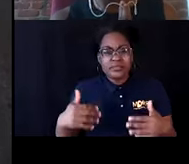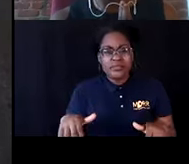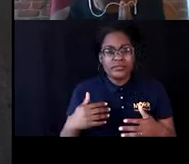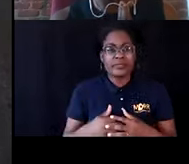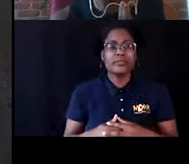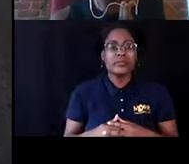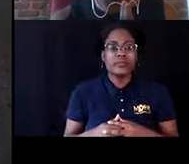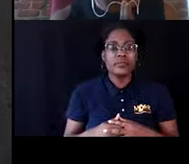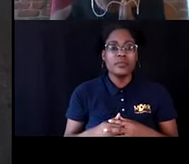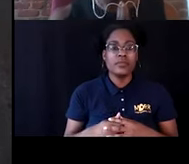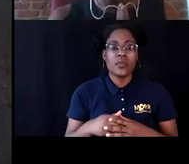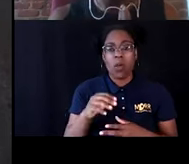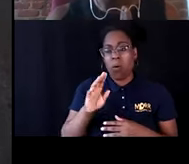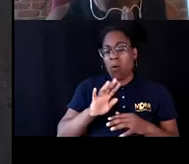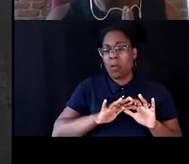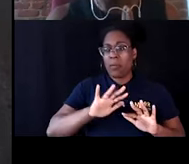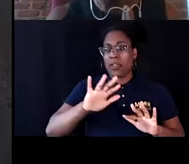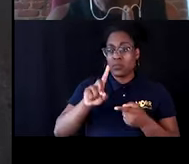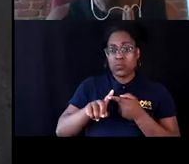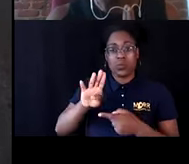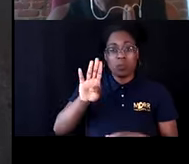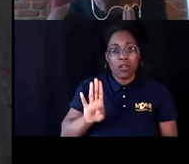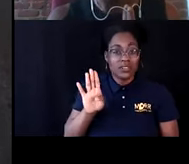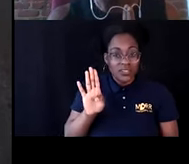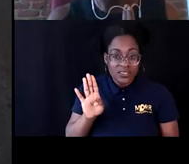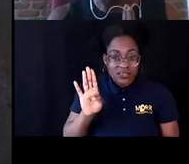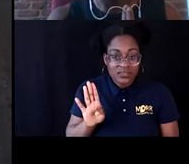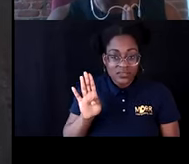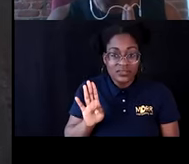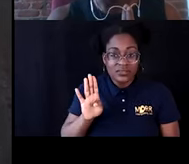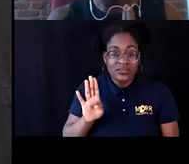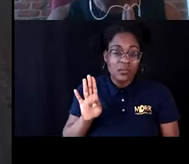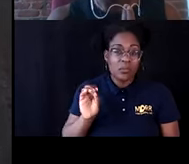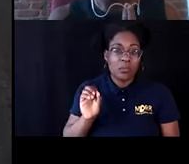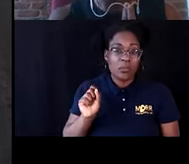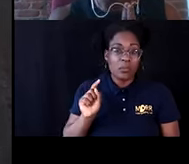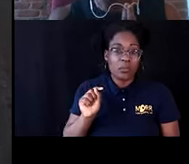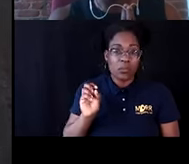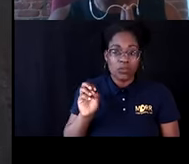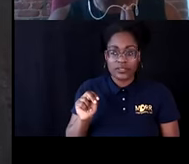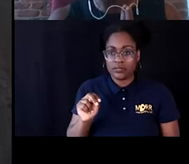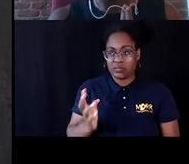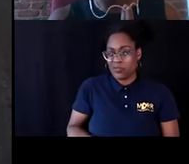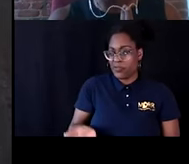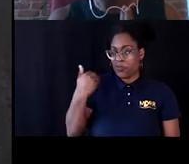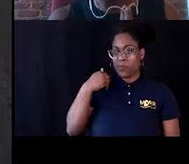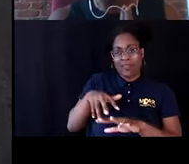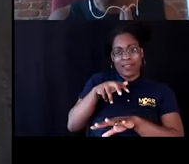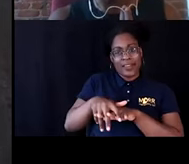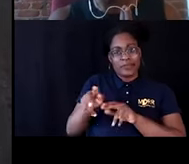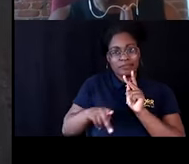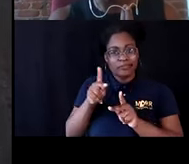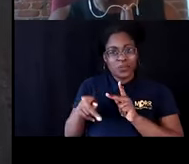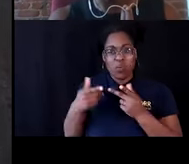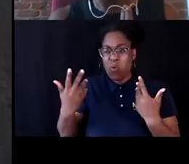in Boston and what is now colonially known as Boston. There were fisheries that were also maintained